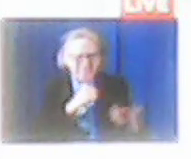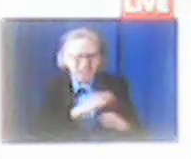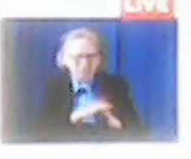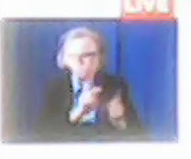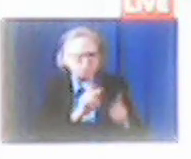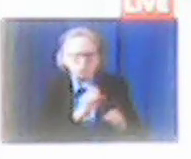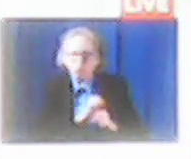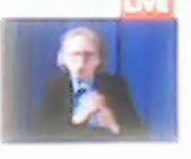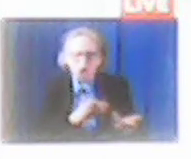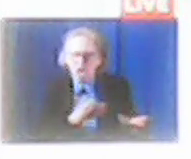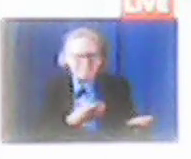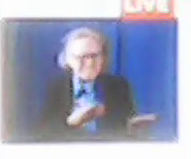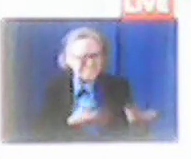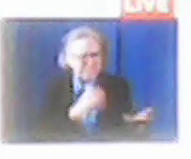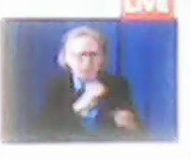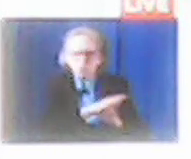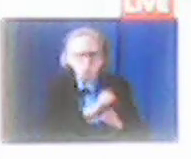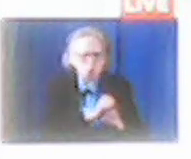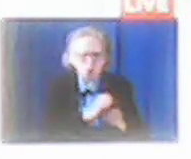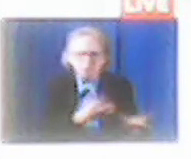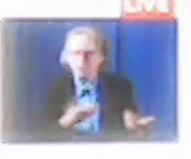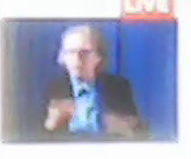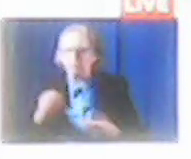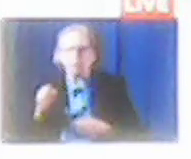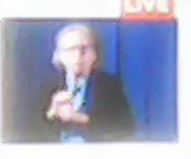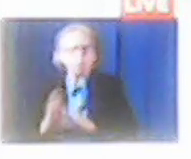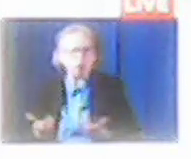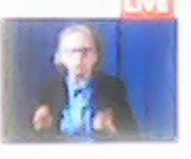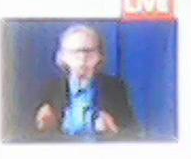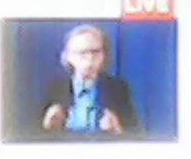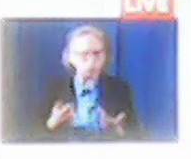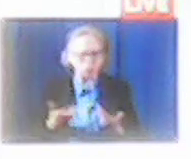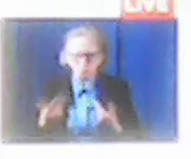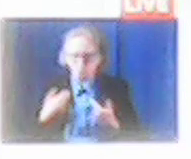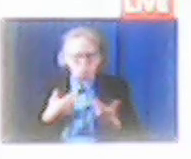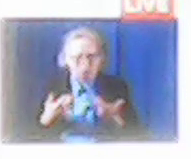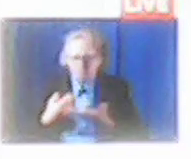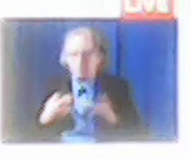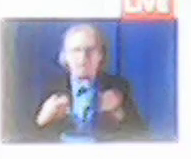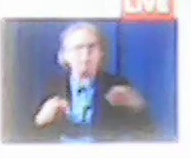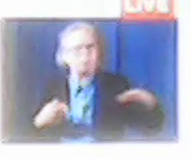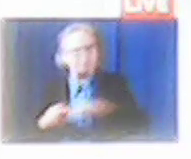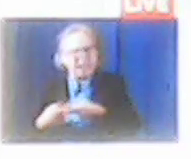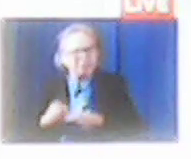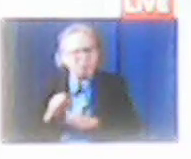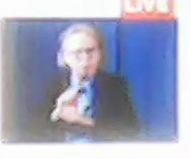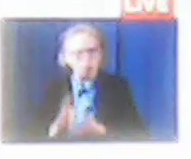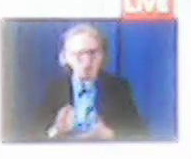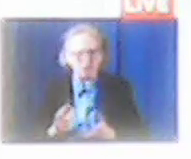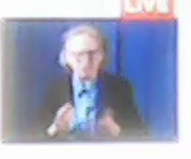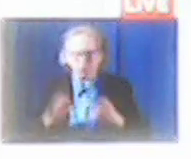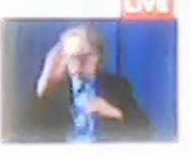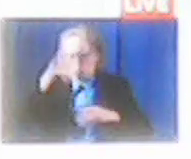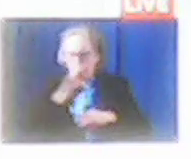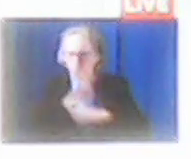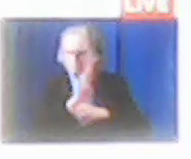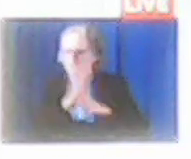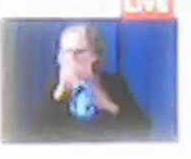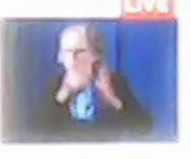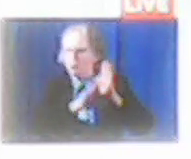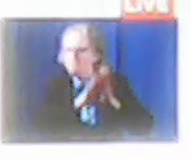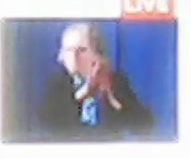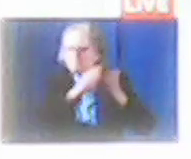Job and Family Services to draw down federal dollars authorized under the CARES Act for the shared work